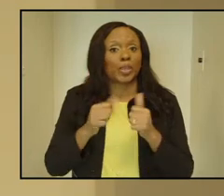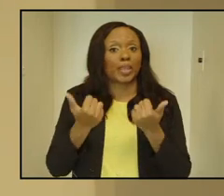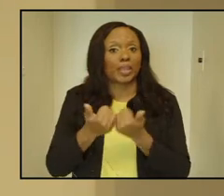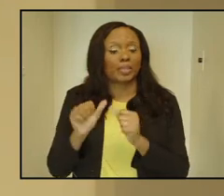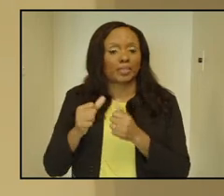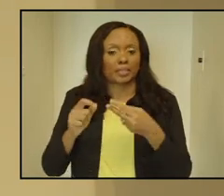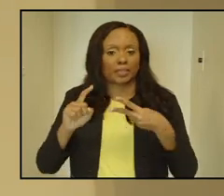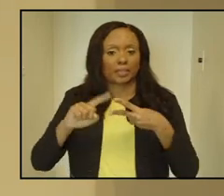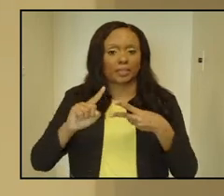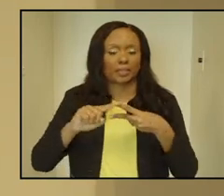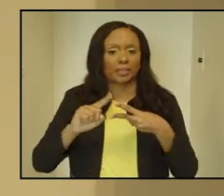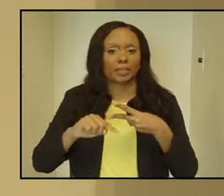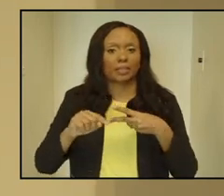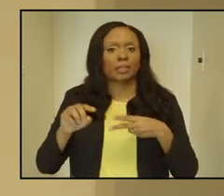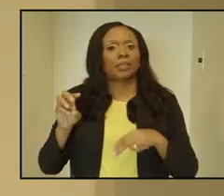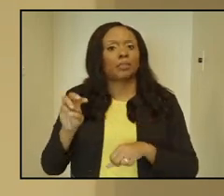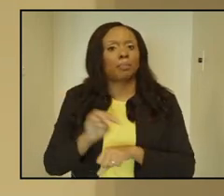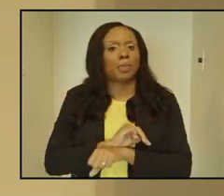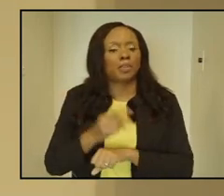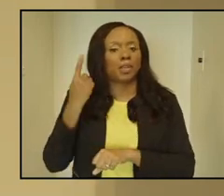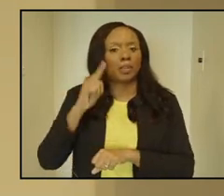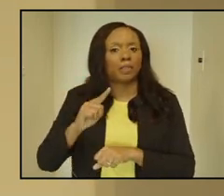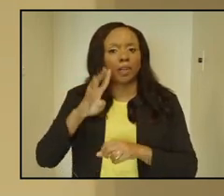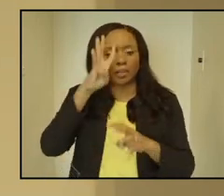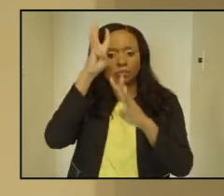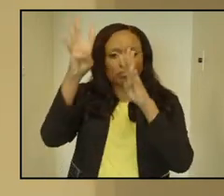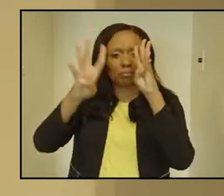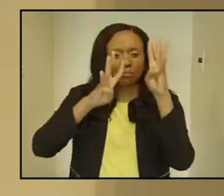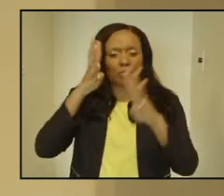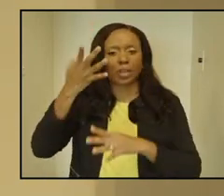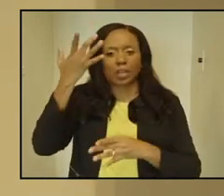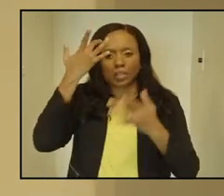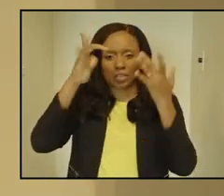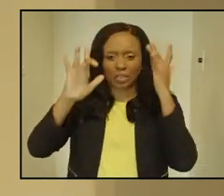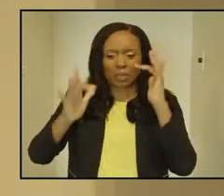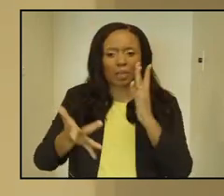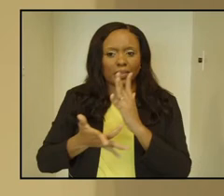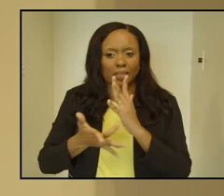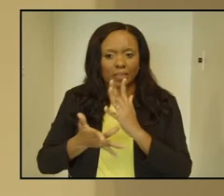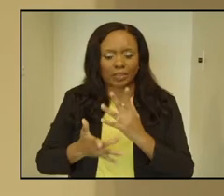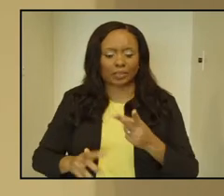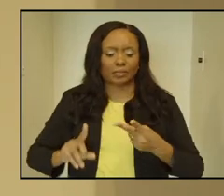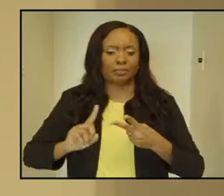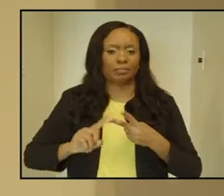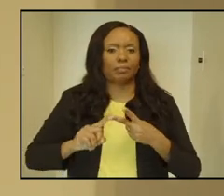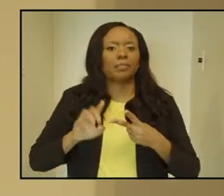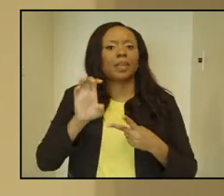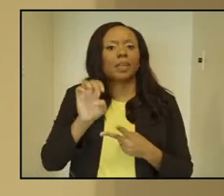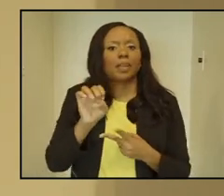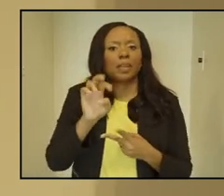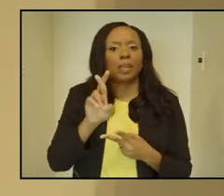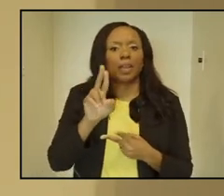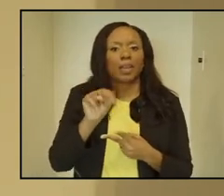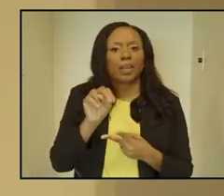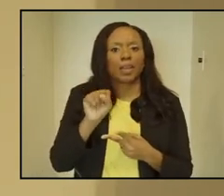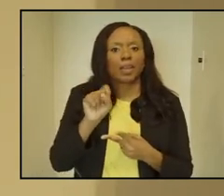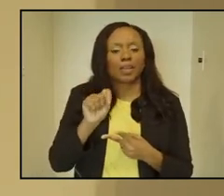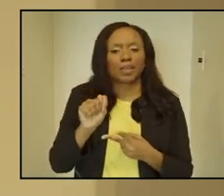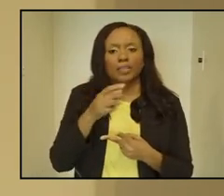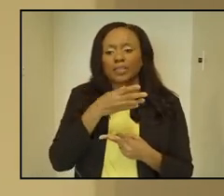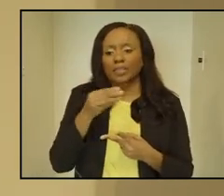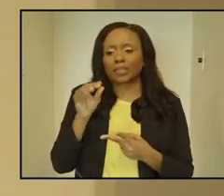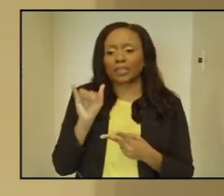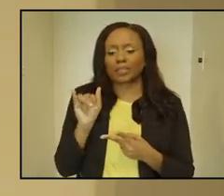Ministry of Innovation, Science, Smart Technology, MIST, and the Ernst & Young team, EY.